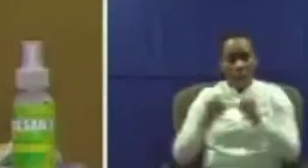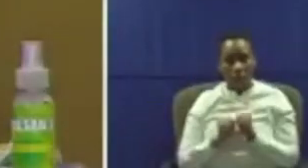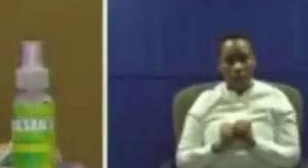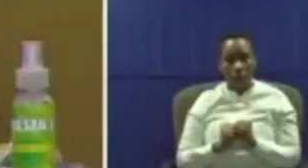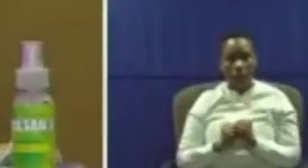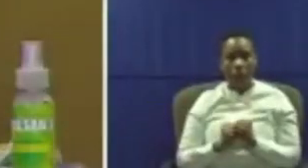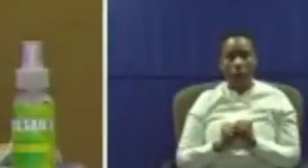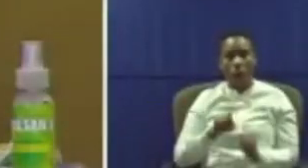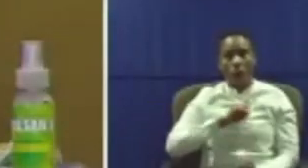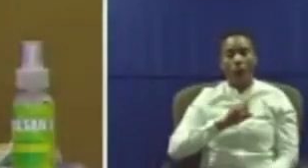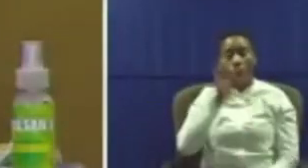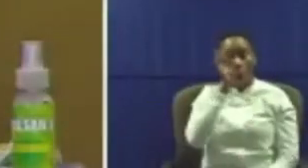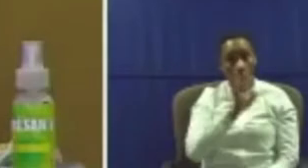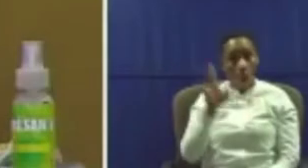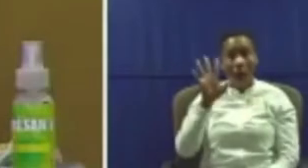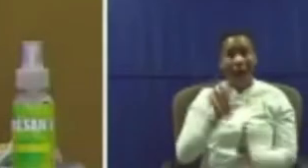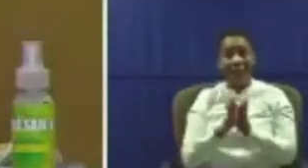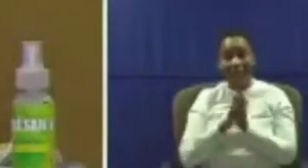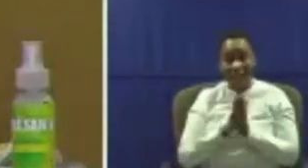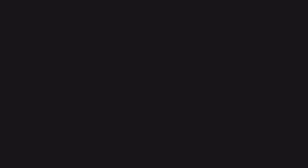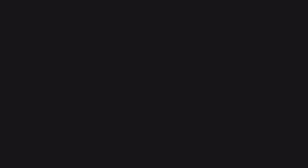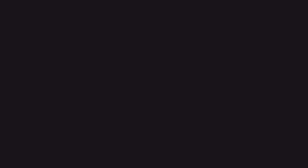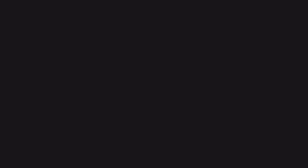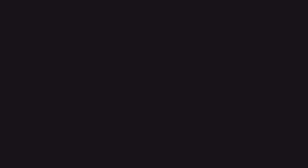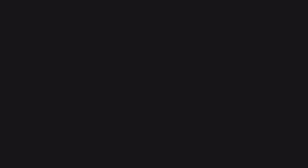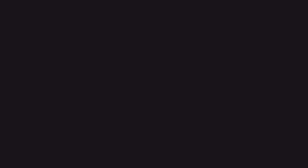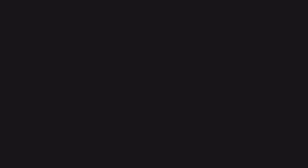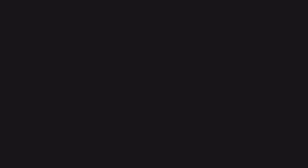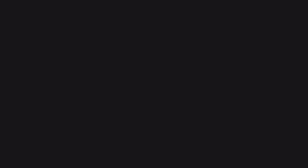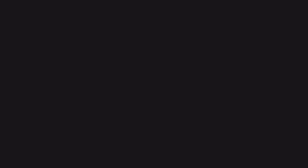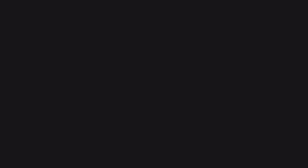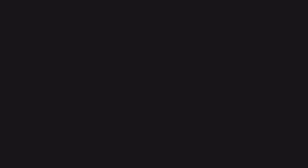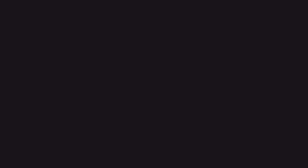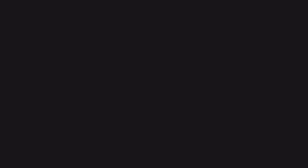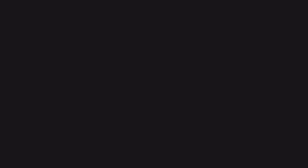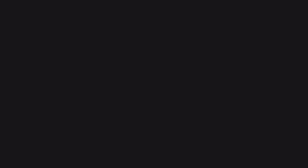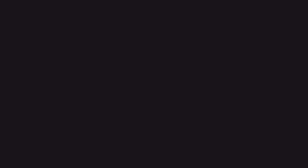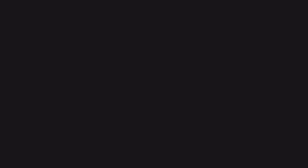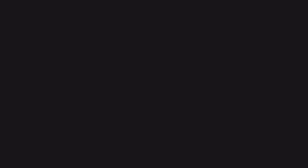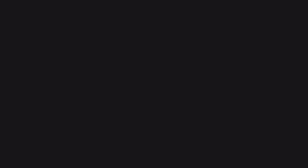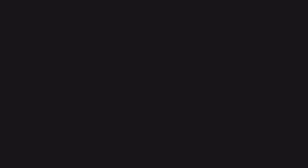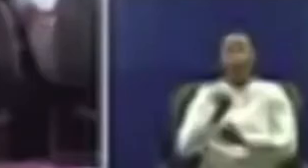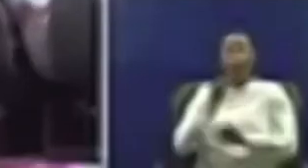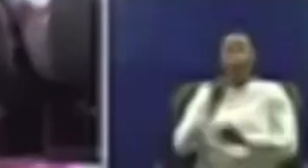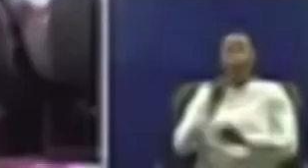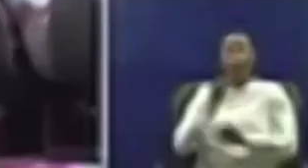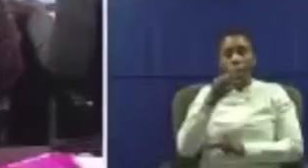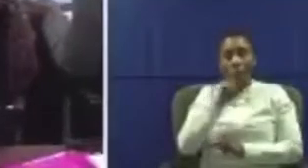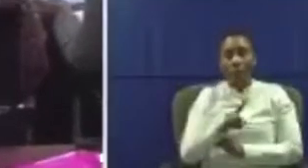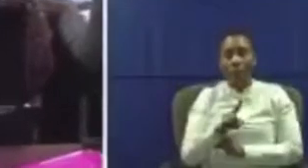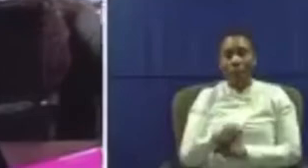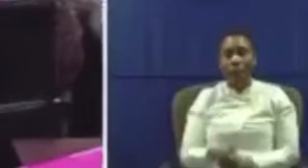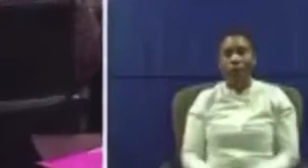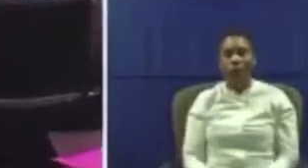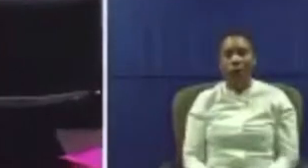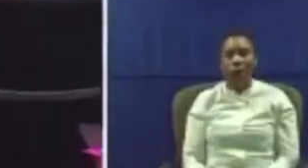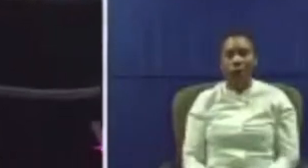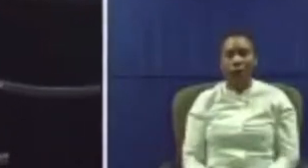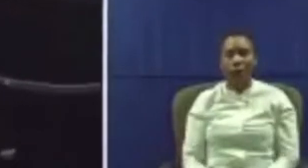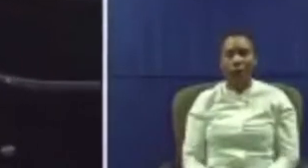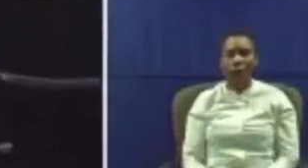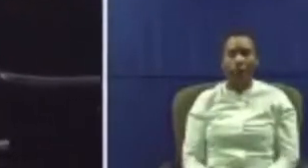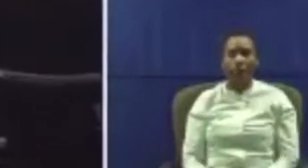Because once I have made a ruling on a member, I have to make sure that the member...